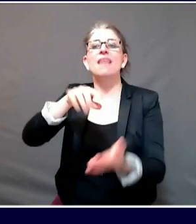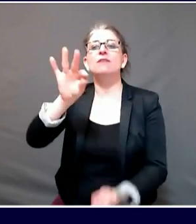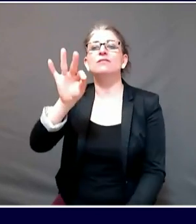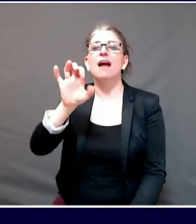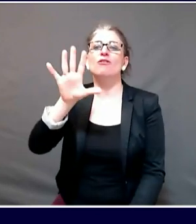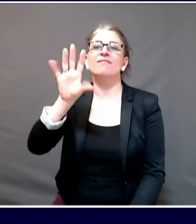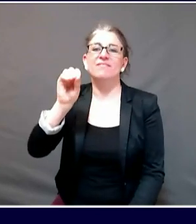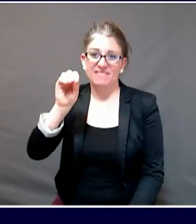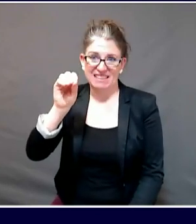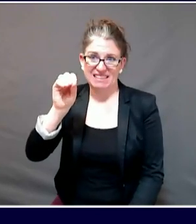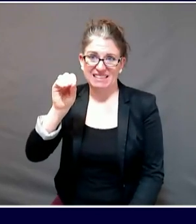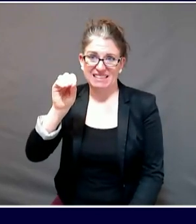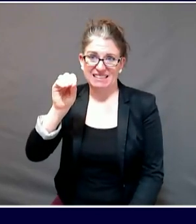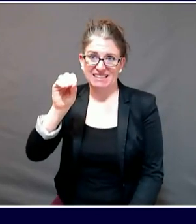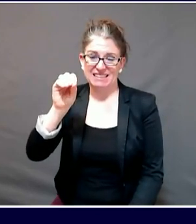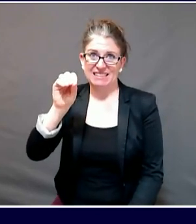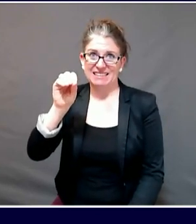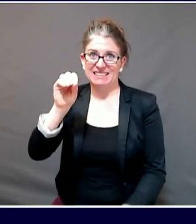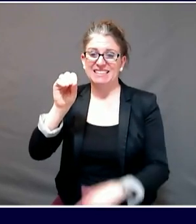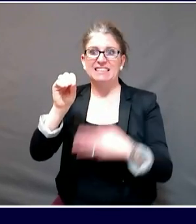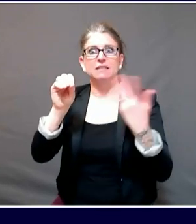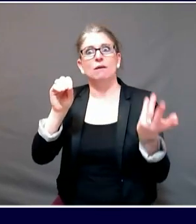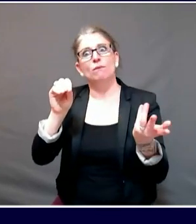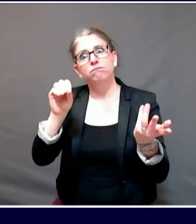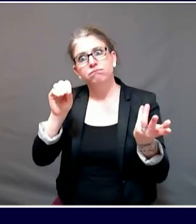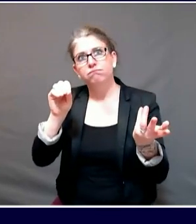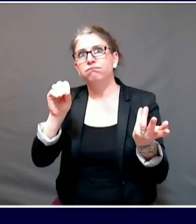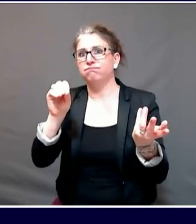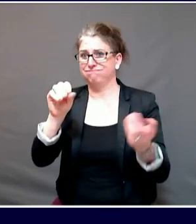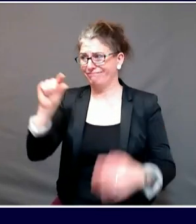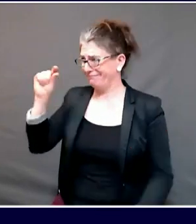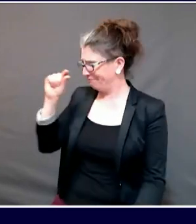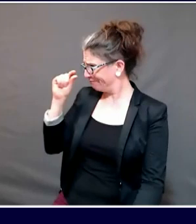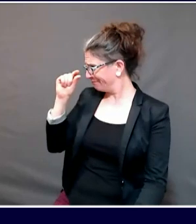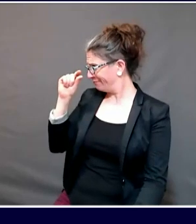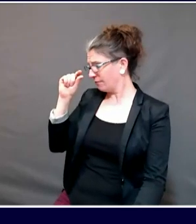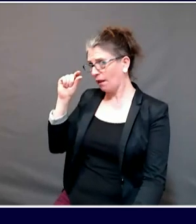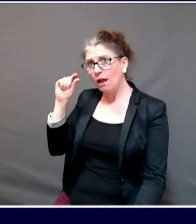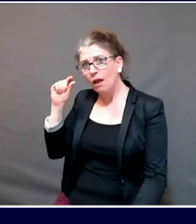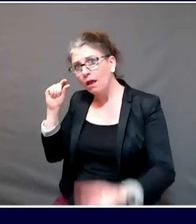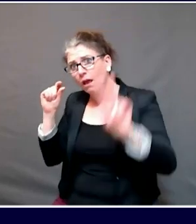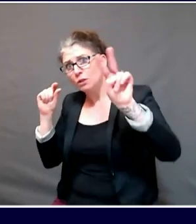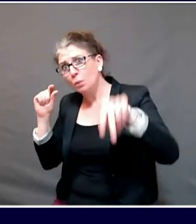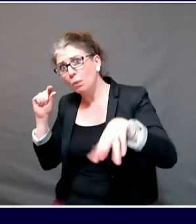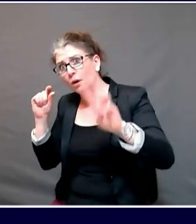months ahead before the snow fully melts. That's where we are today.